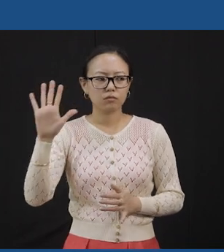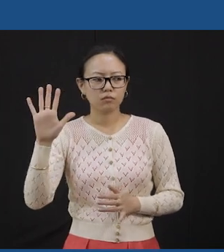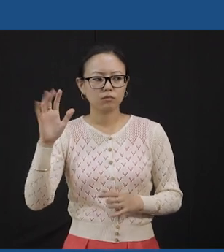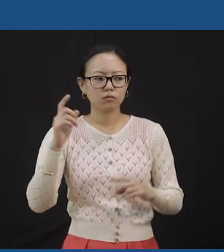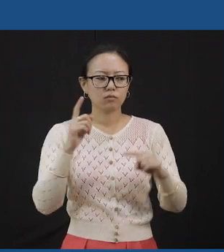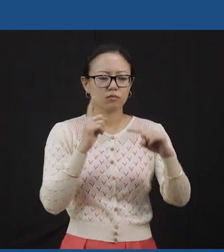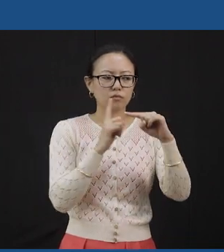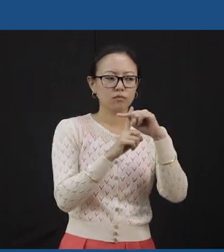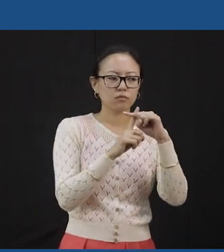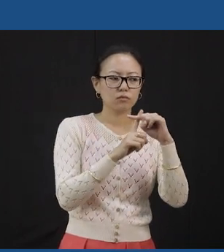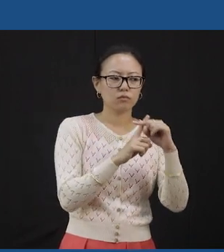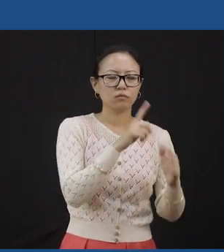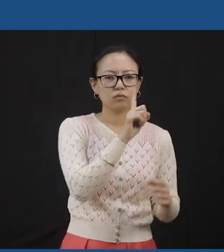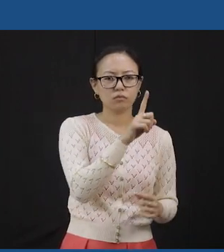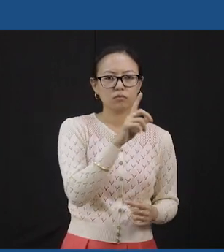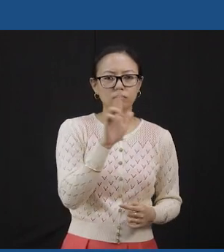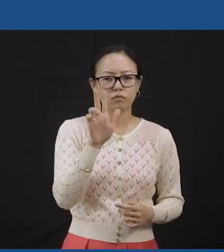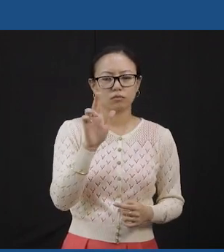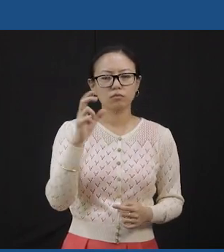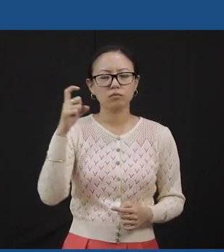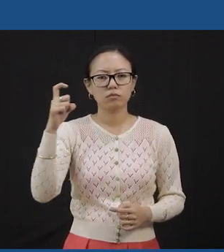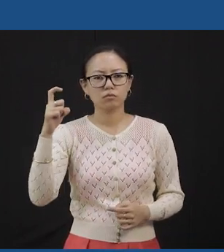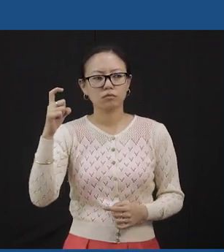We will add from ones again.